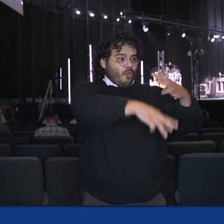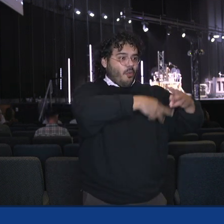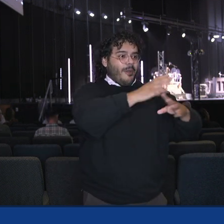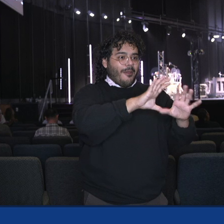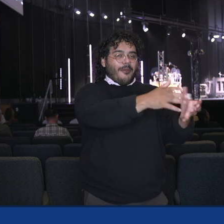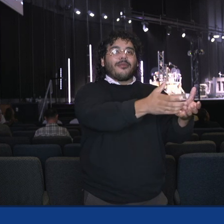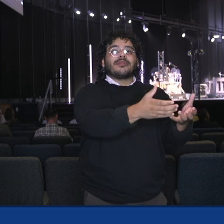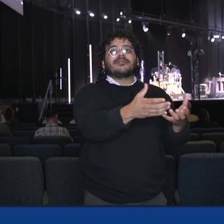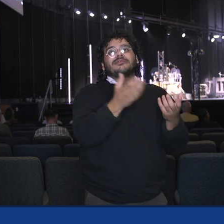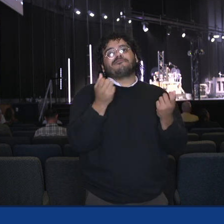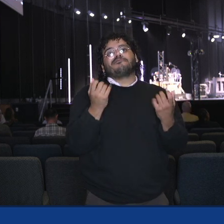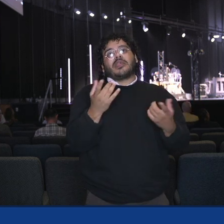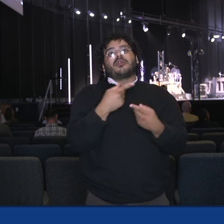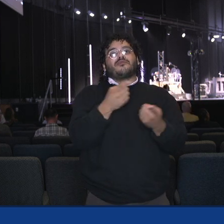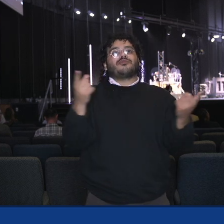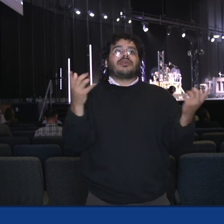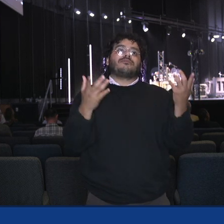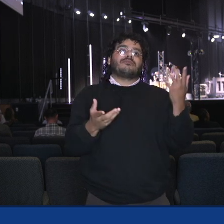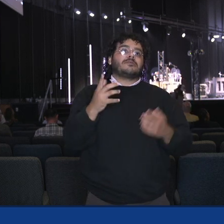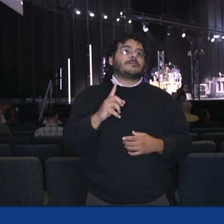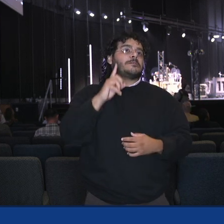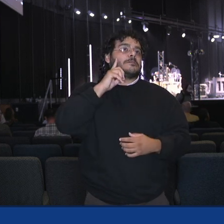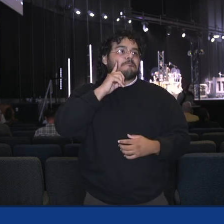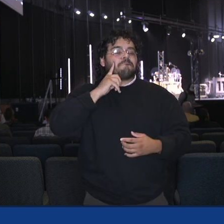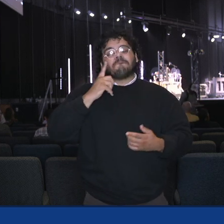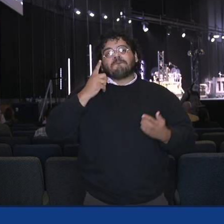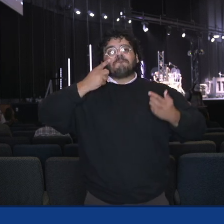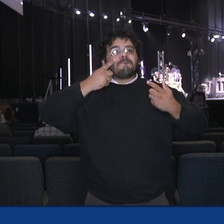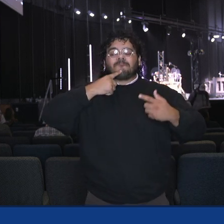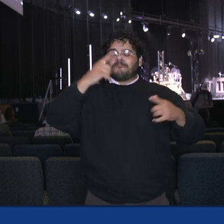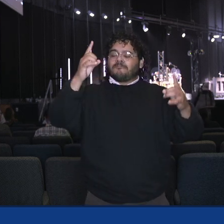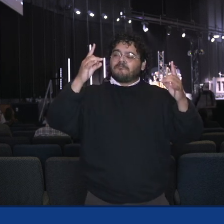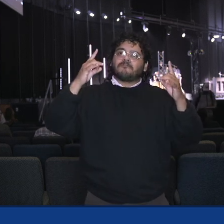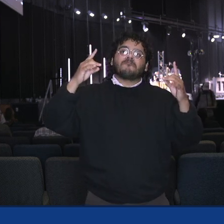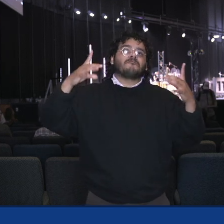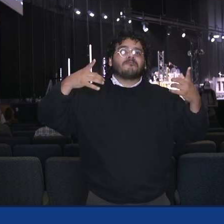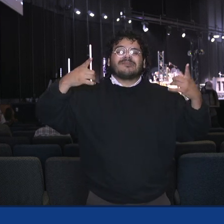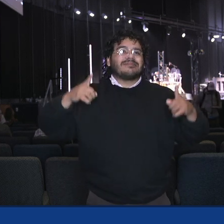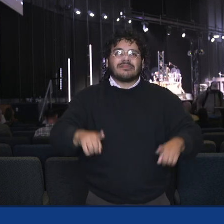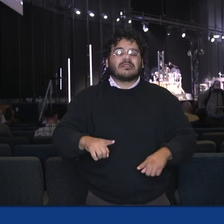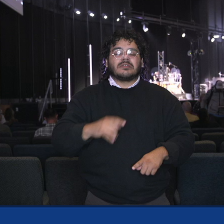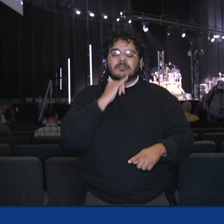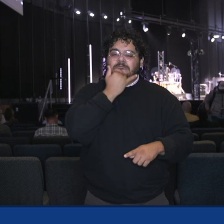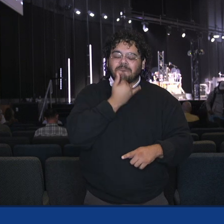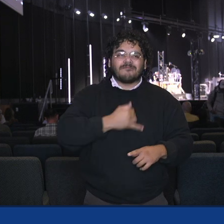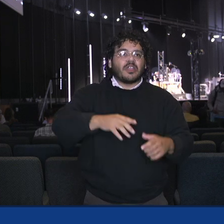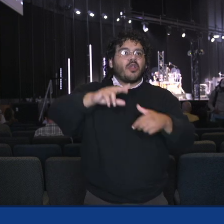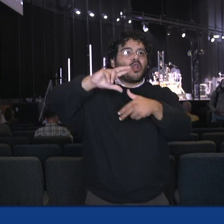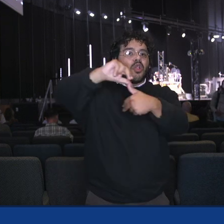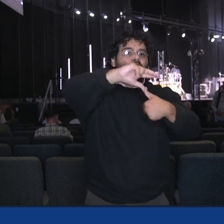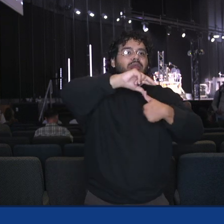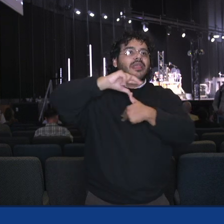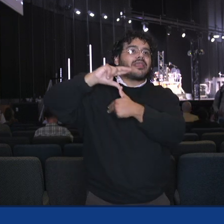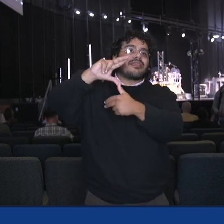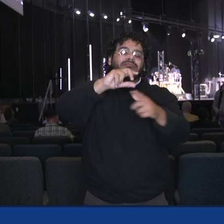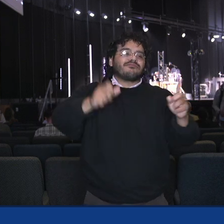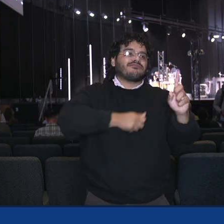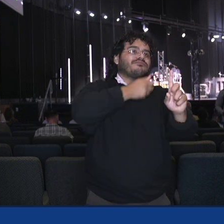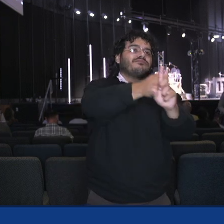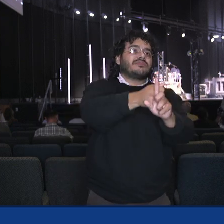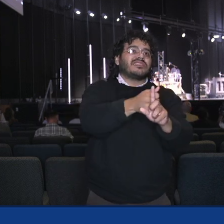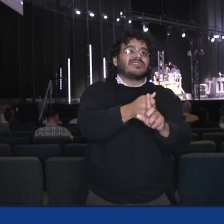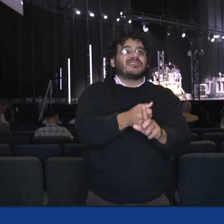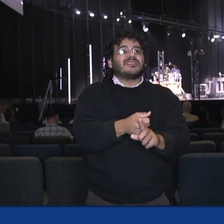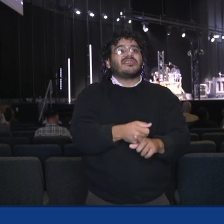you probably all have heard about the hurricane that hit Florida and several of our states. The report came back that over 100 people